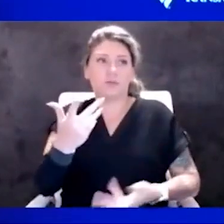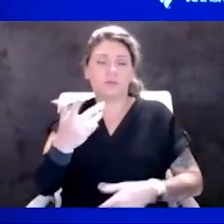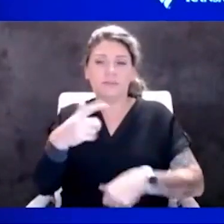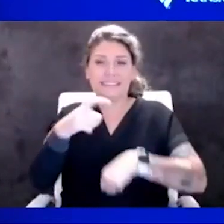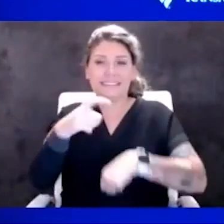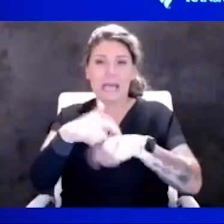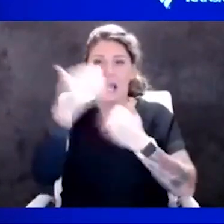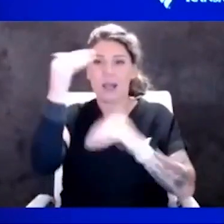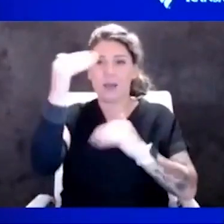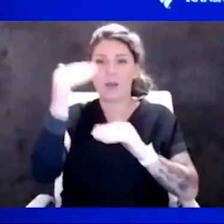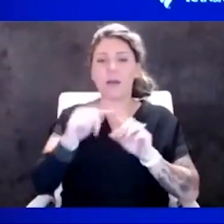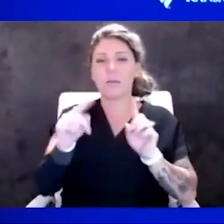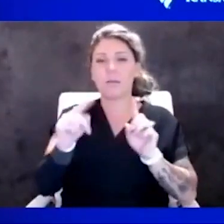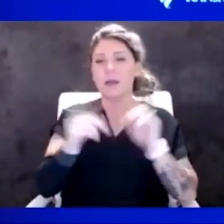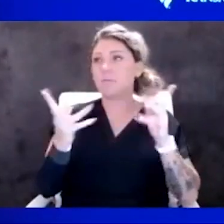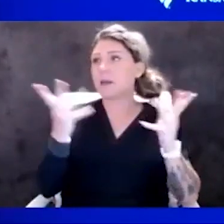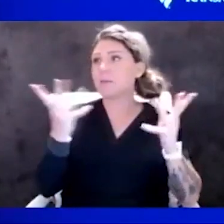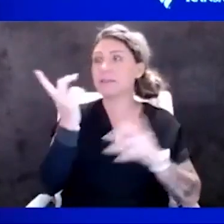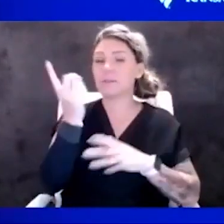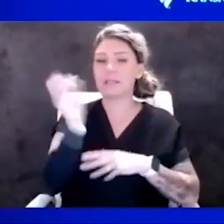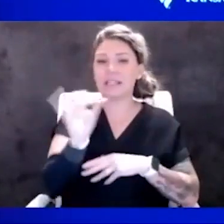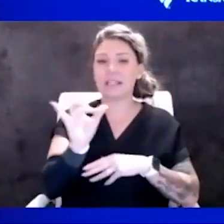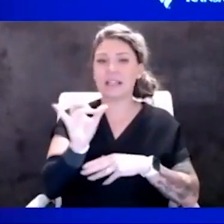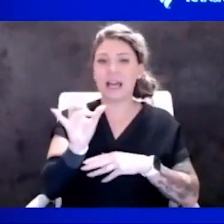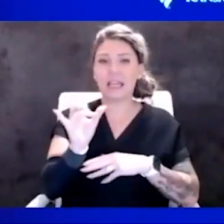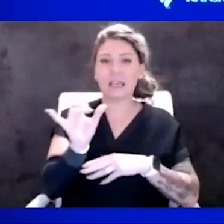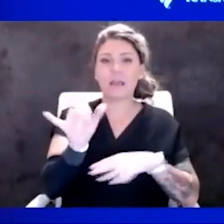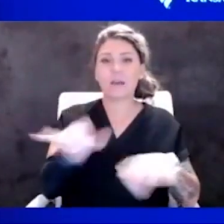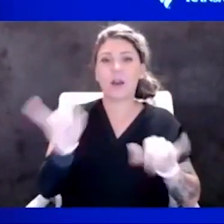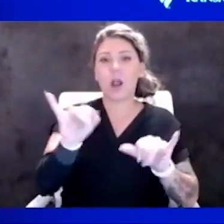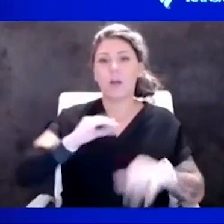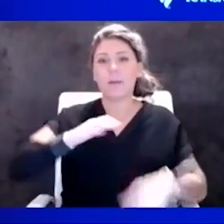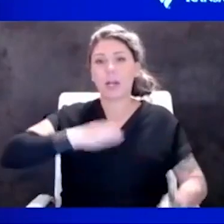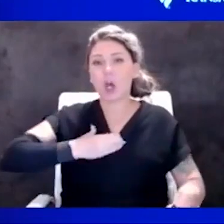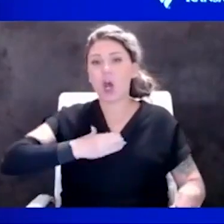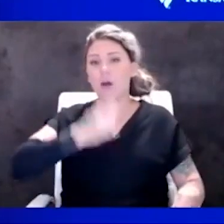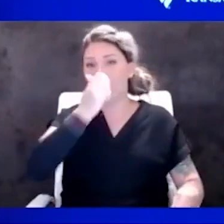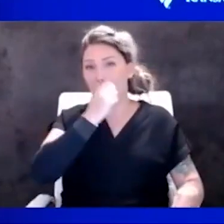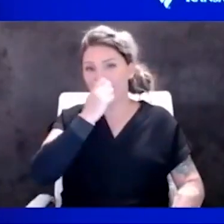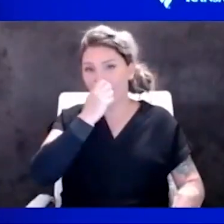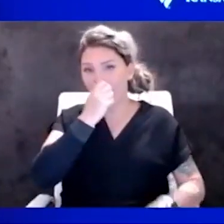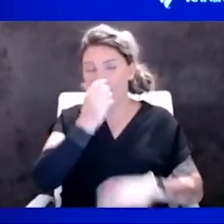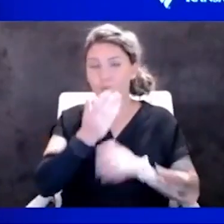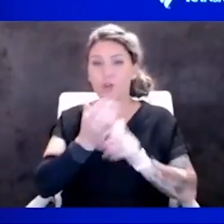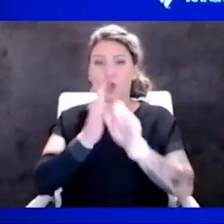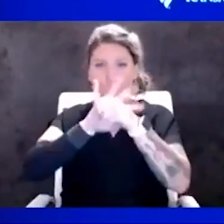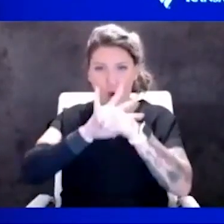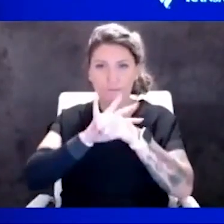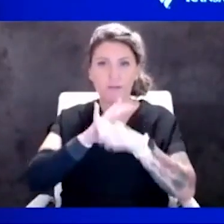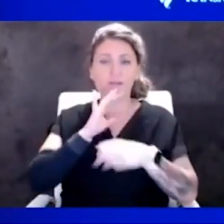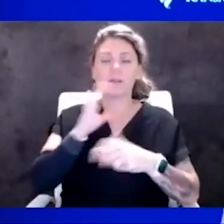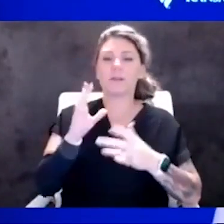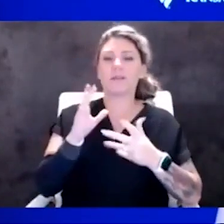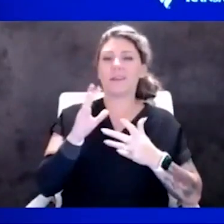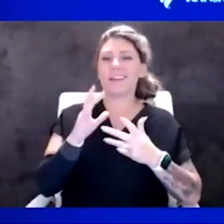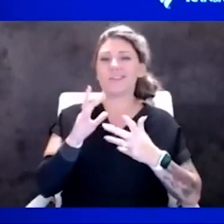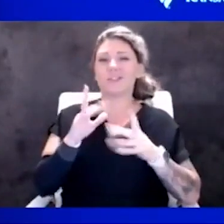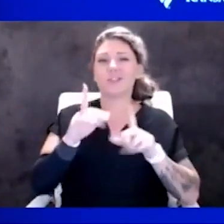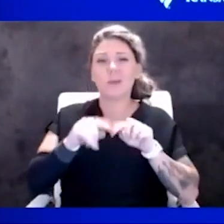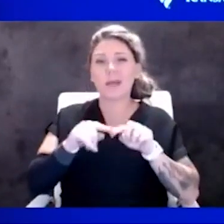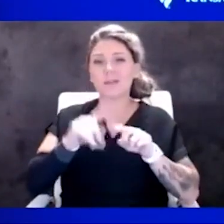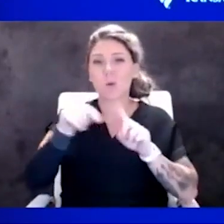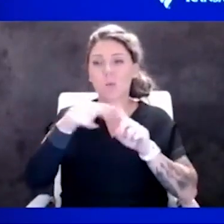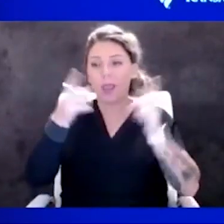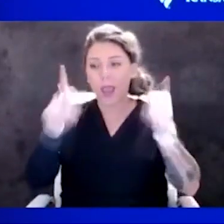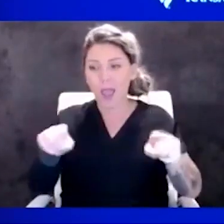be something like the common cough and cold coronaviruses that we already know about. It's just a matter of when will that happen. But the separate